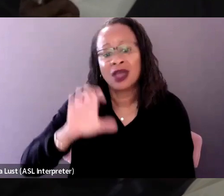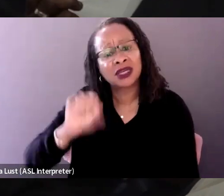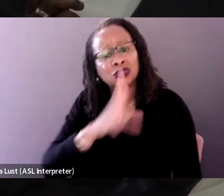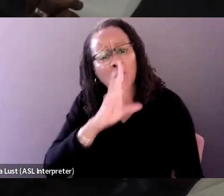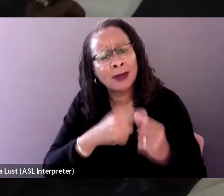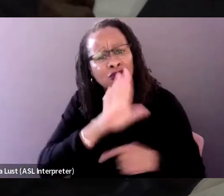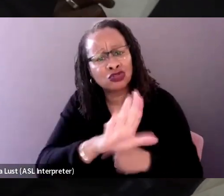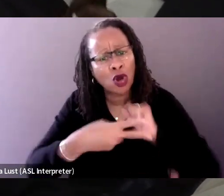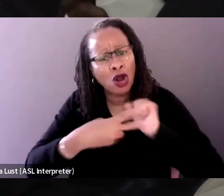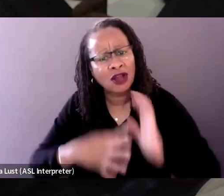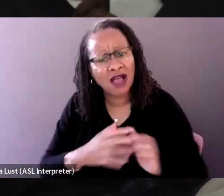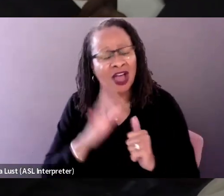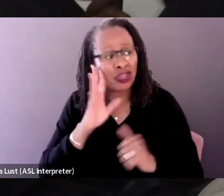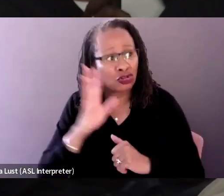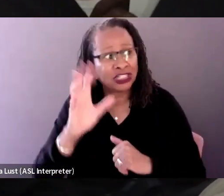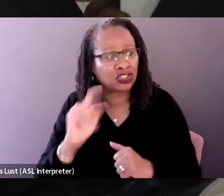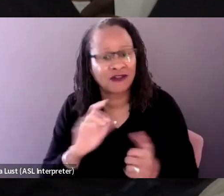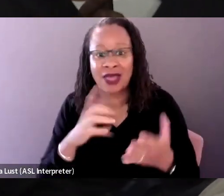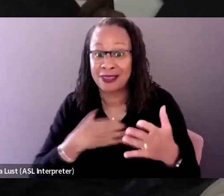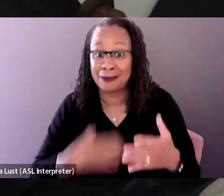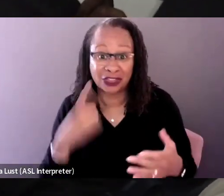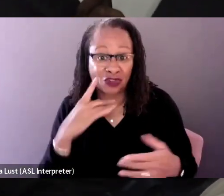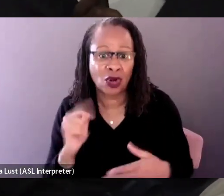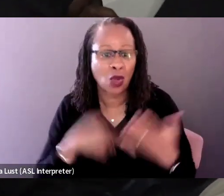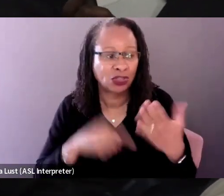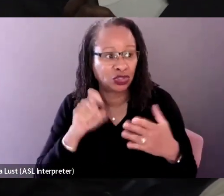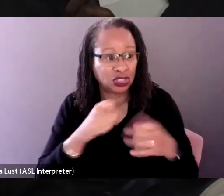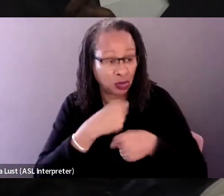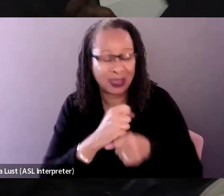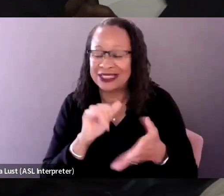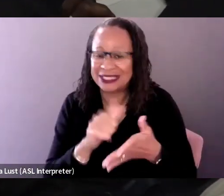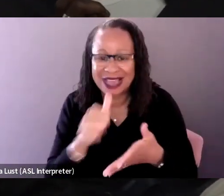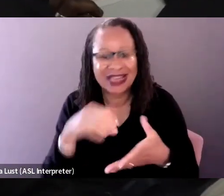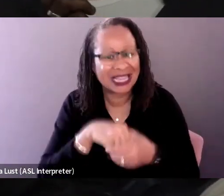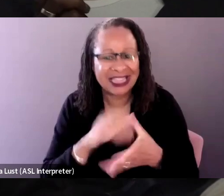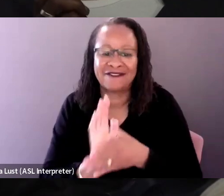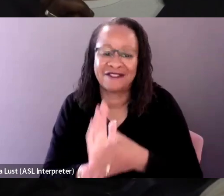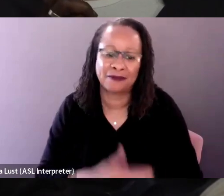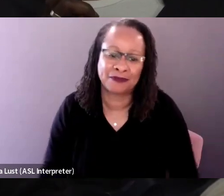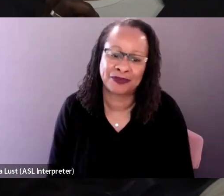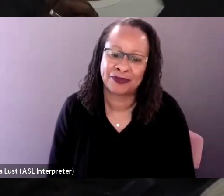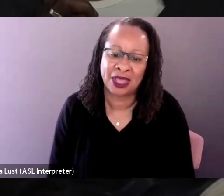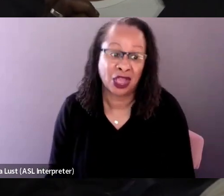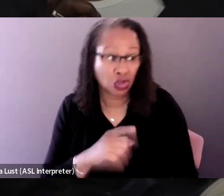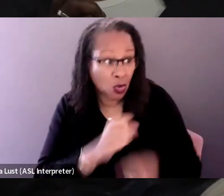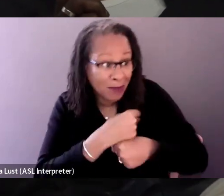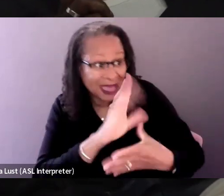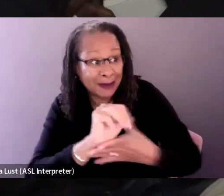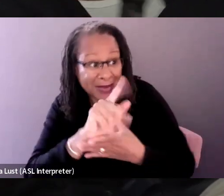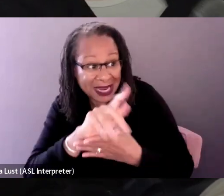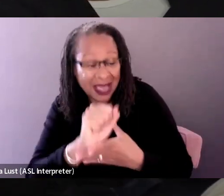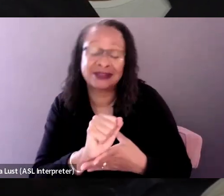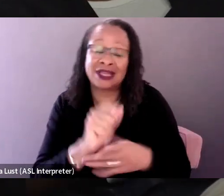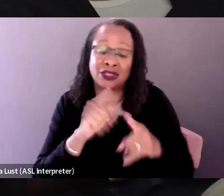to make that was not in the film. I mean, you made media. You made media to make this character. Talk about